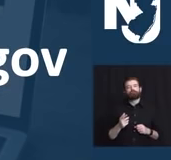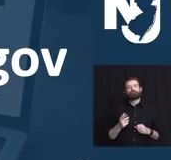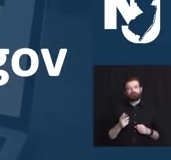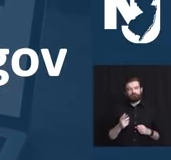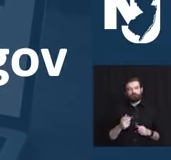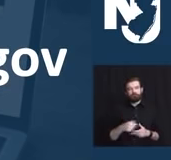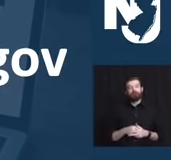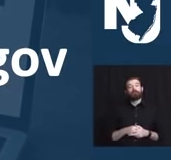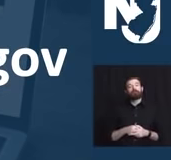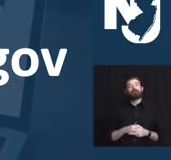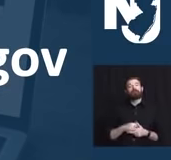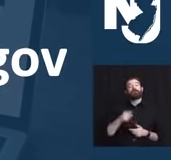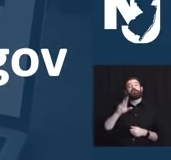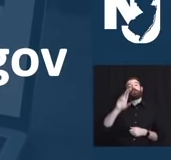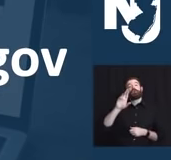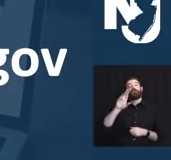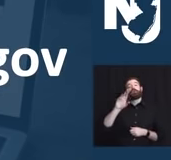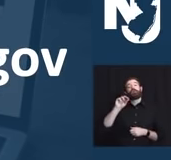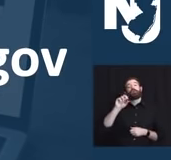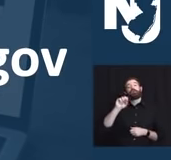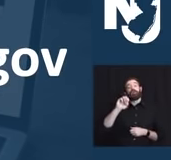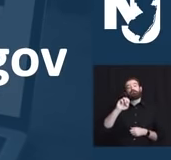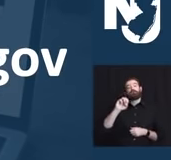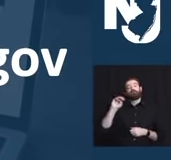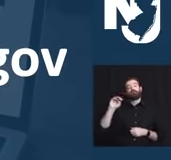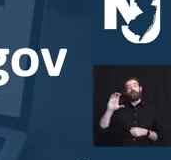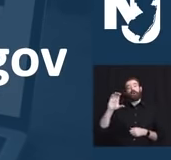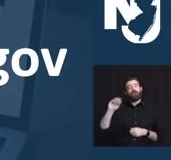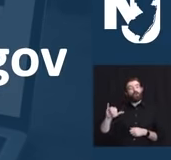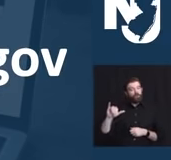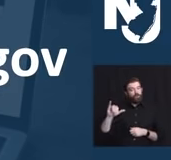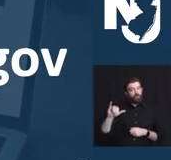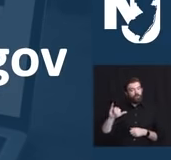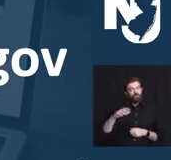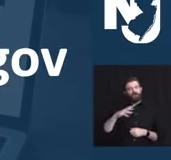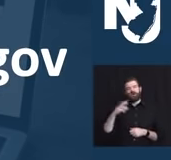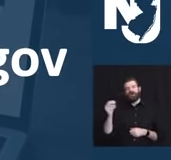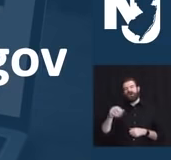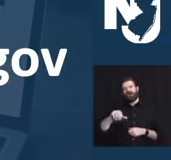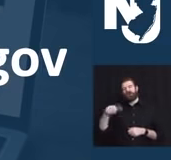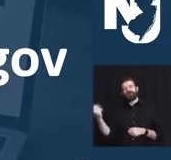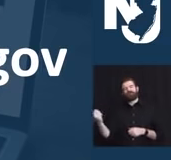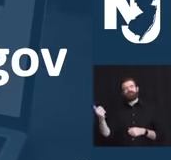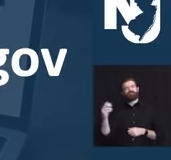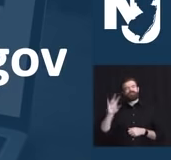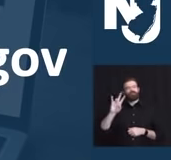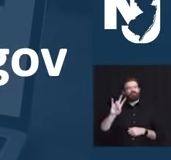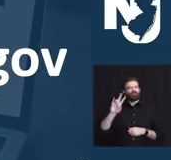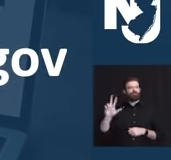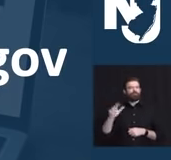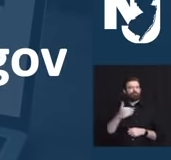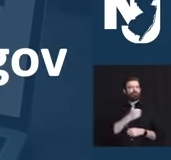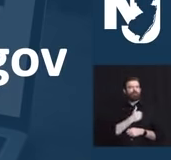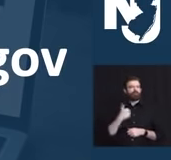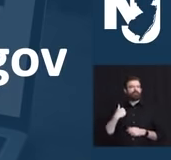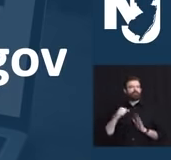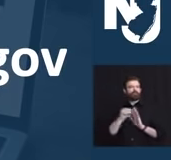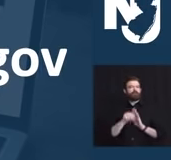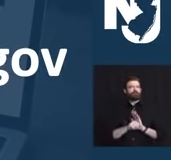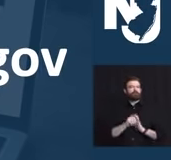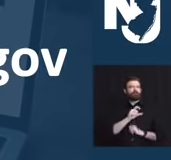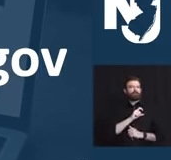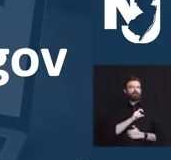family, and to the survivors of each of the other 73 members of the state police who lost their